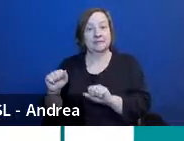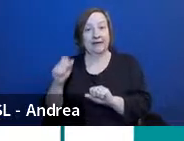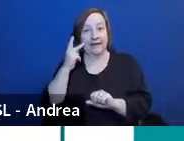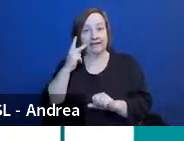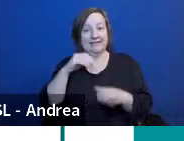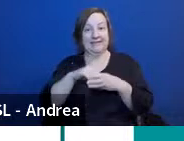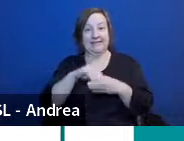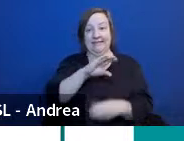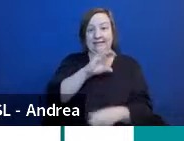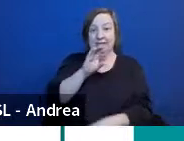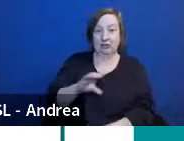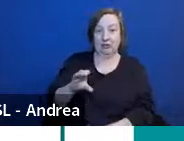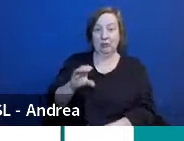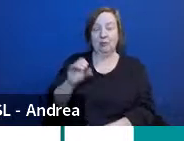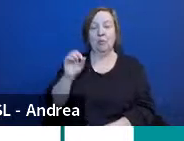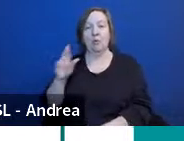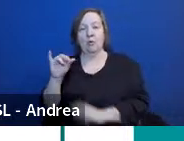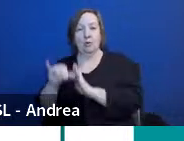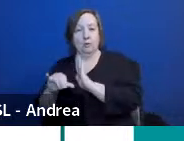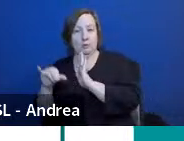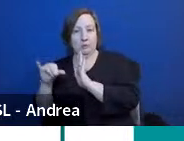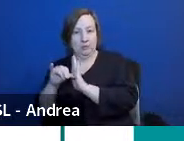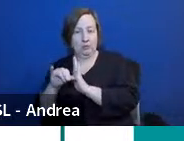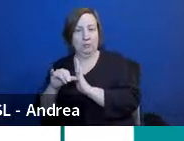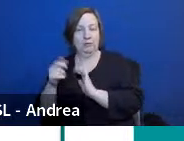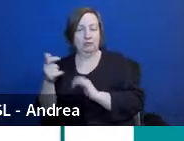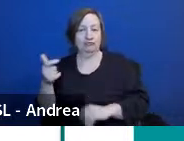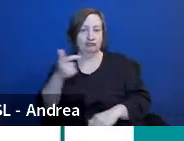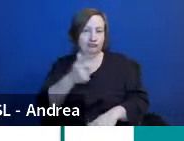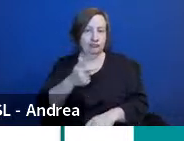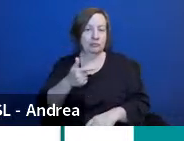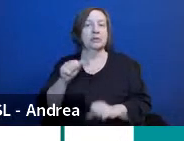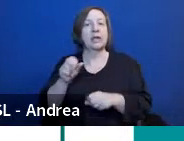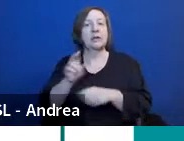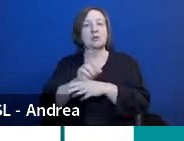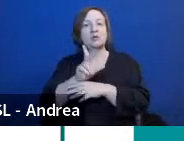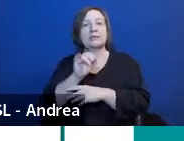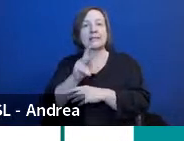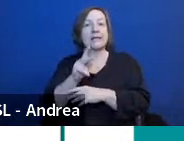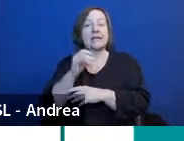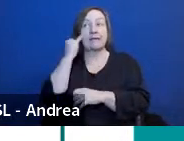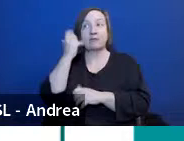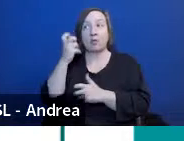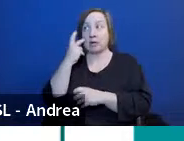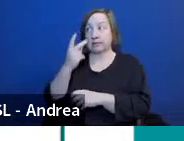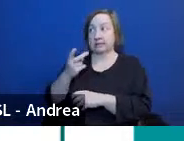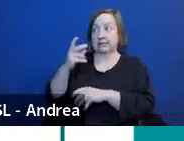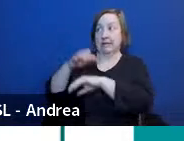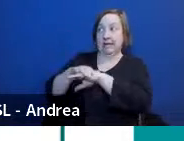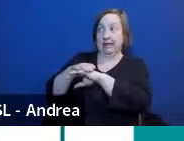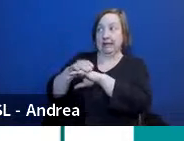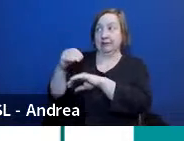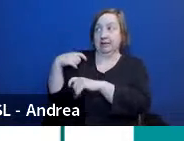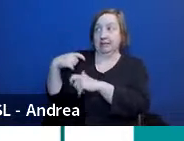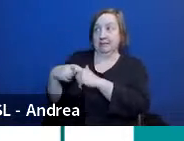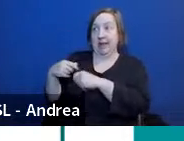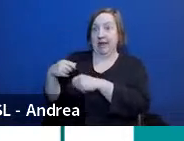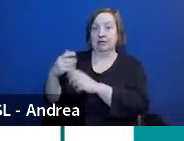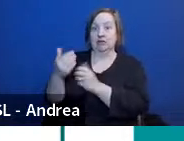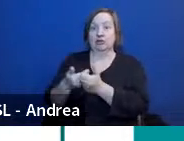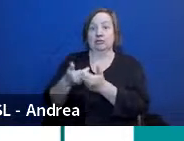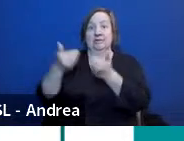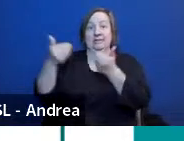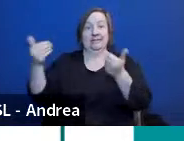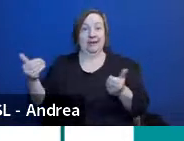within Zoom and YouTube. Users can follow this link to view both English and Spanish captions in a